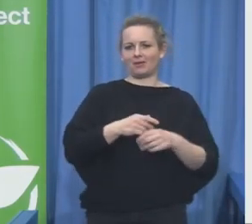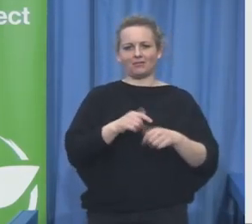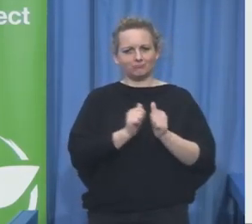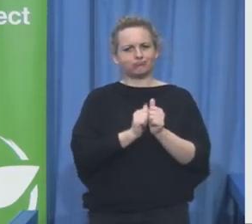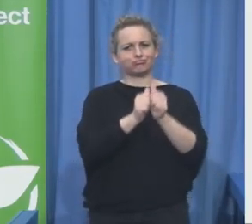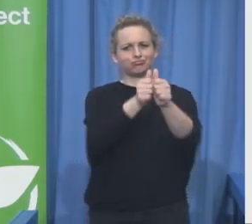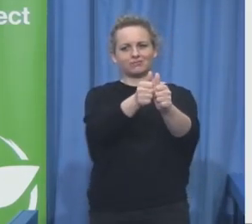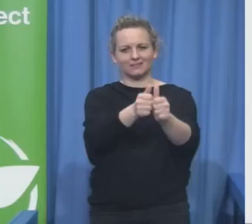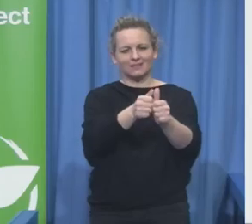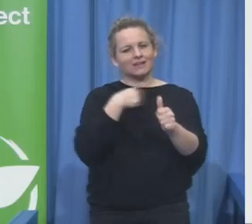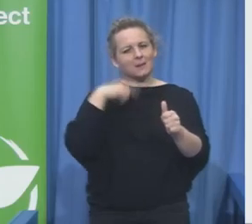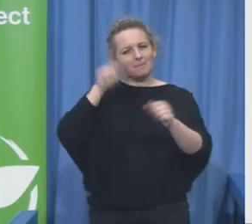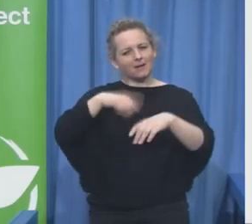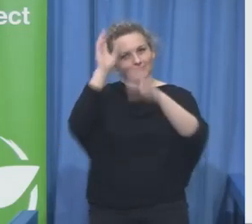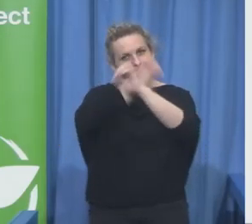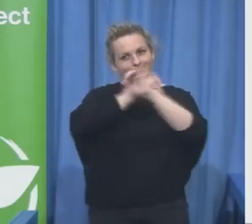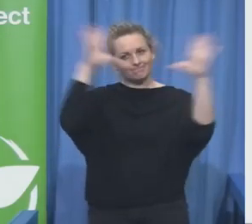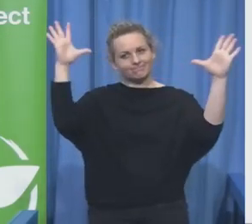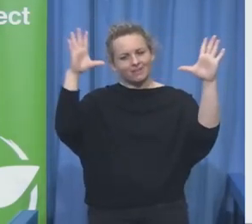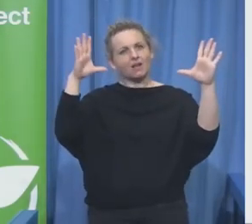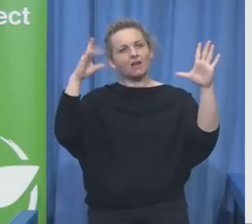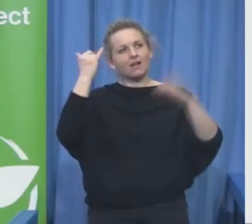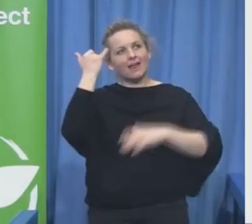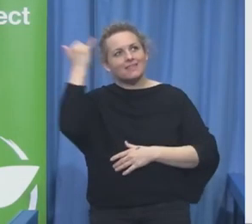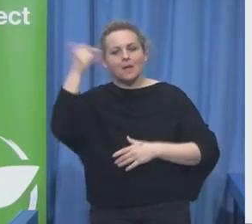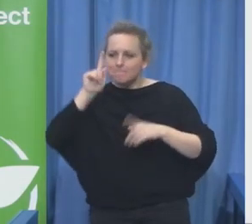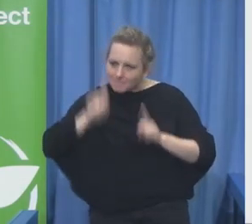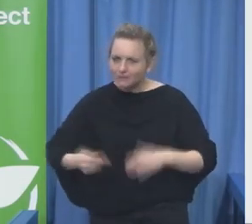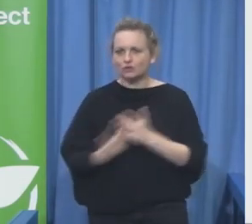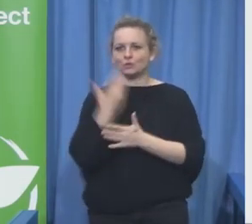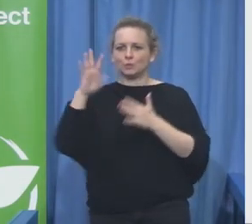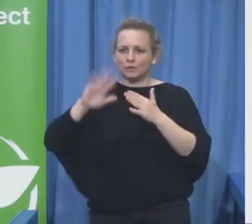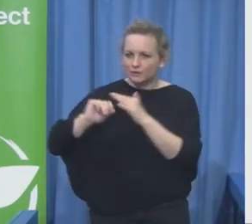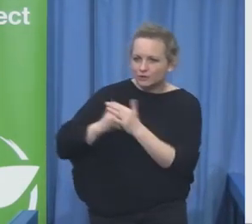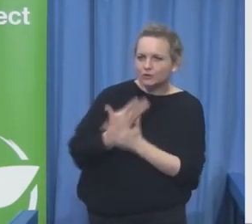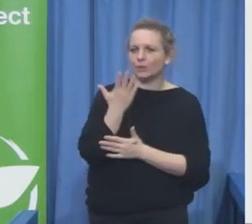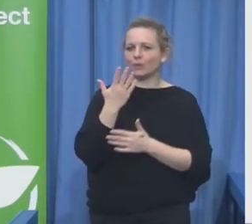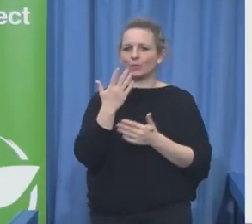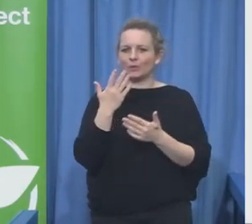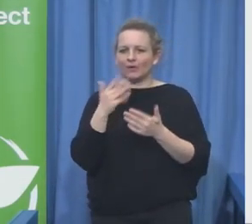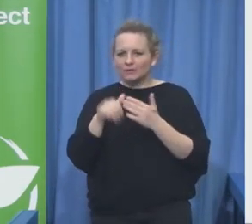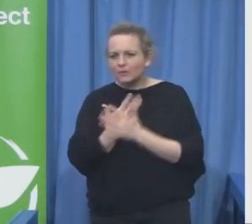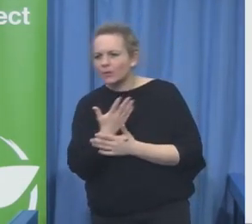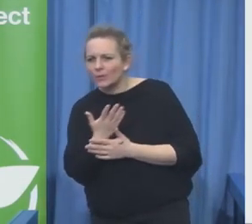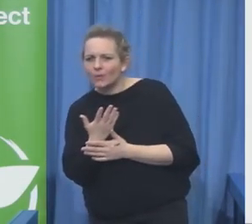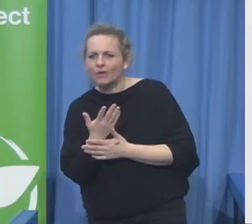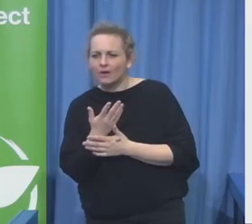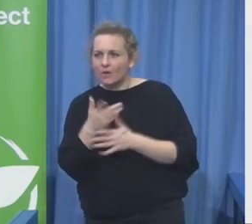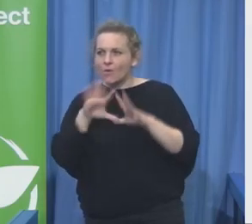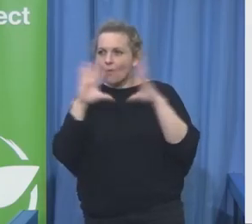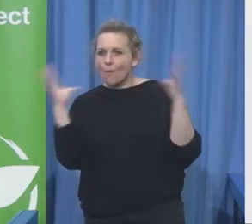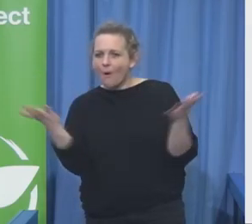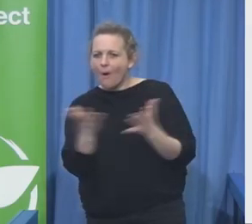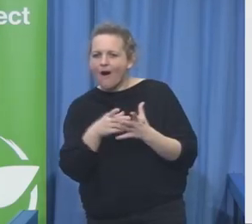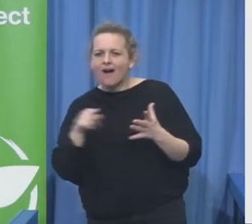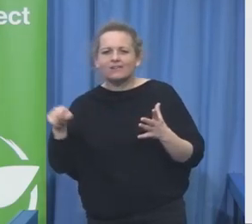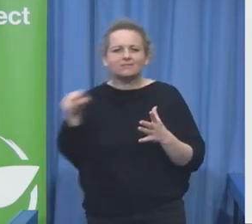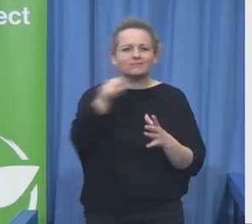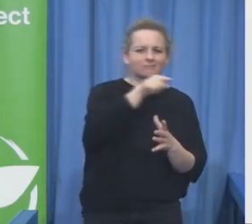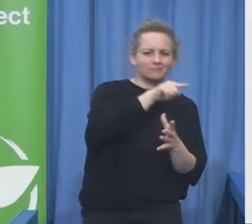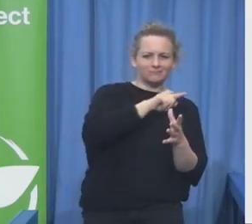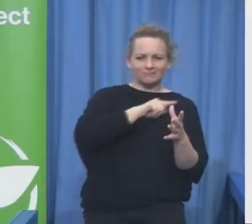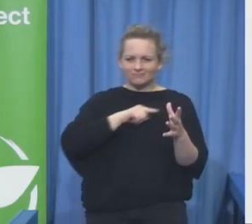empower every account executive, every technical account manager, every technical support person around the world to be able to talk confidently about